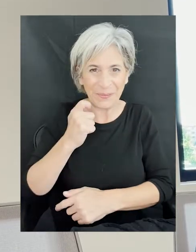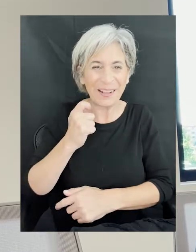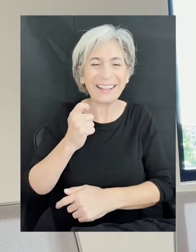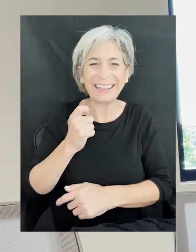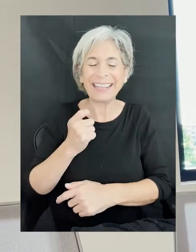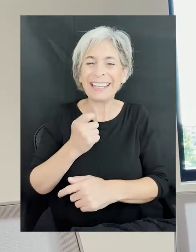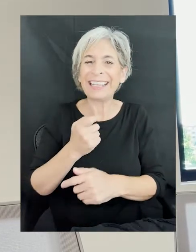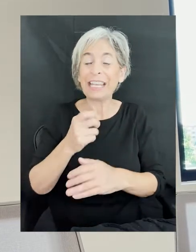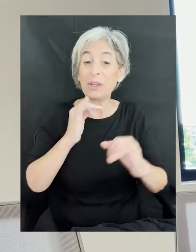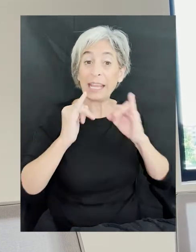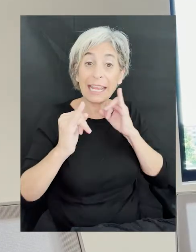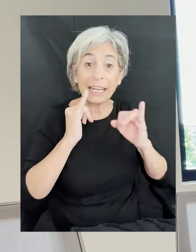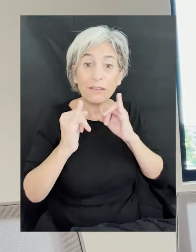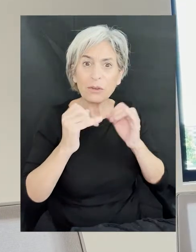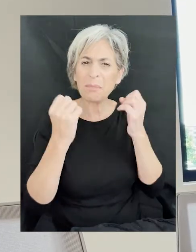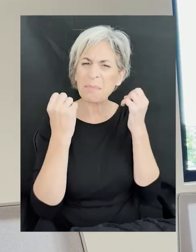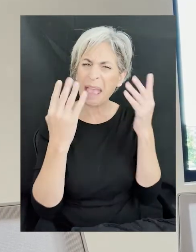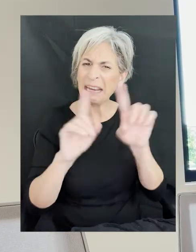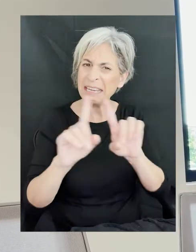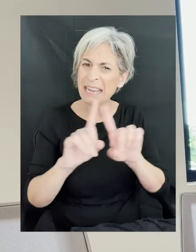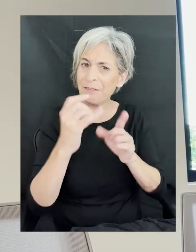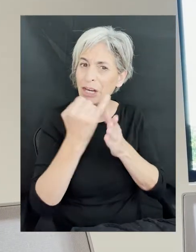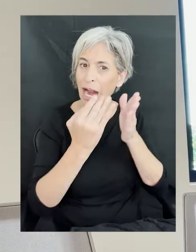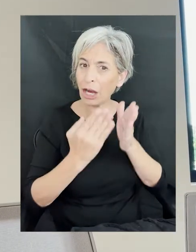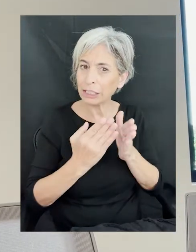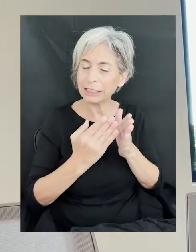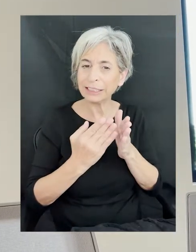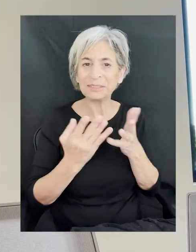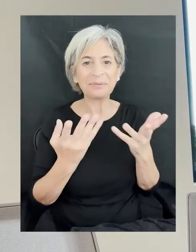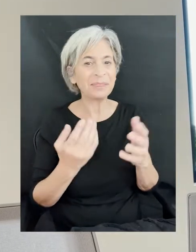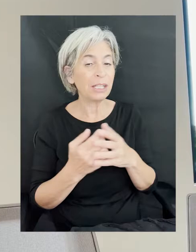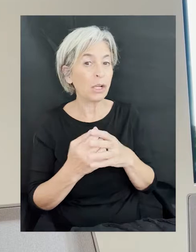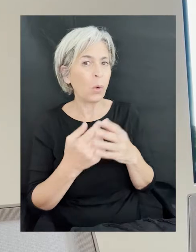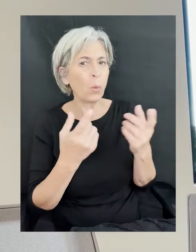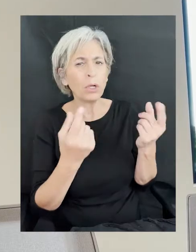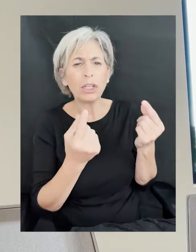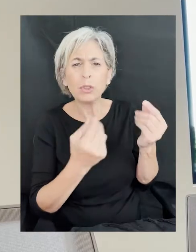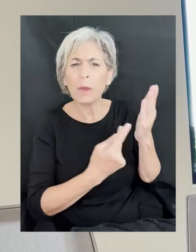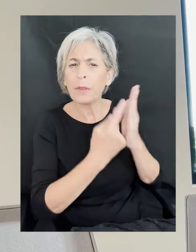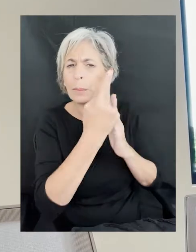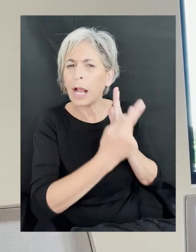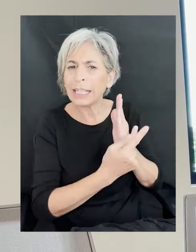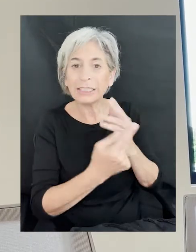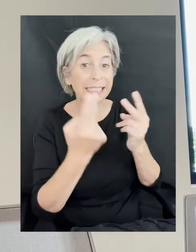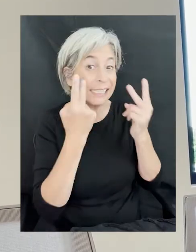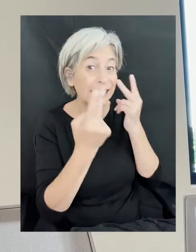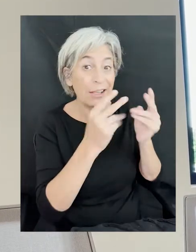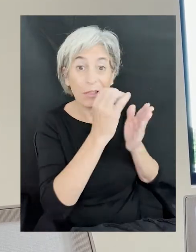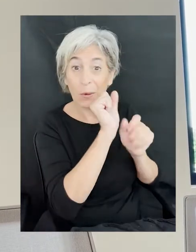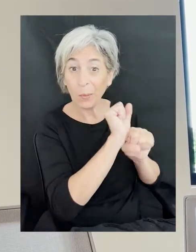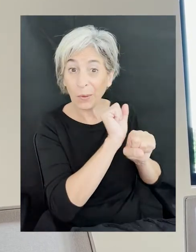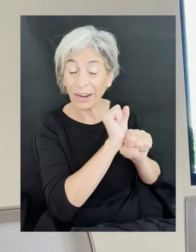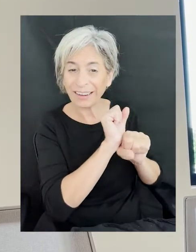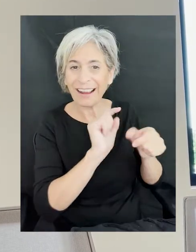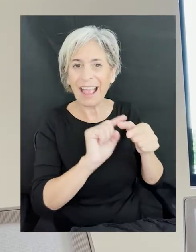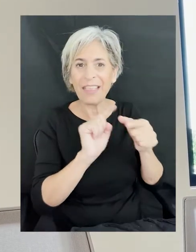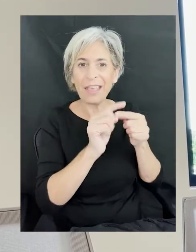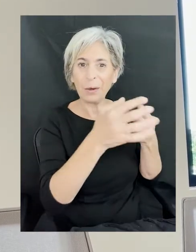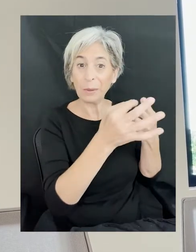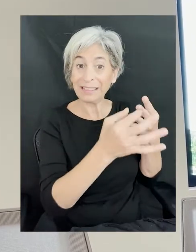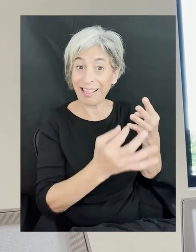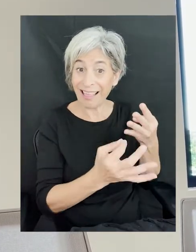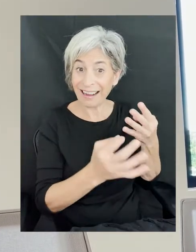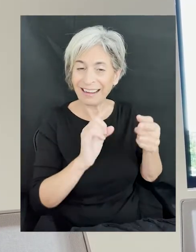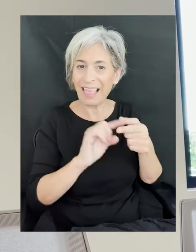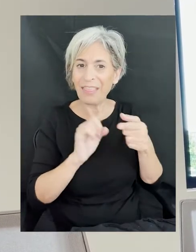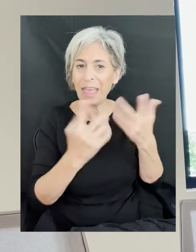get both interview a lot of artists, what they might do for a particular project, see their work, and then after the selection is to